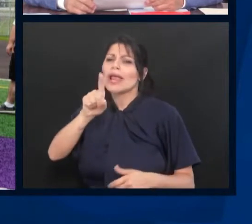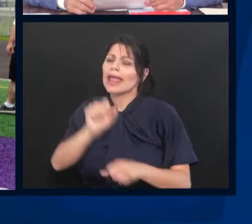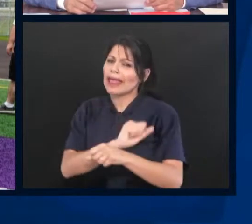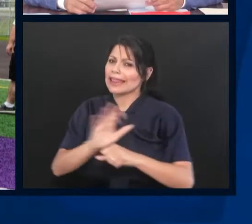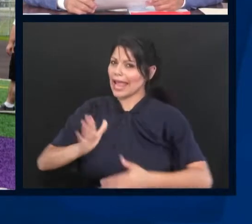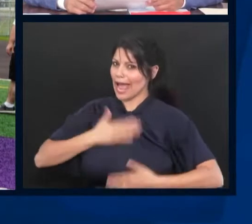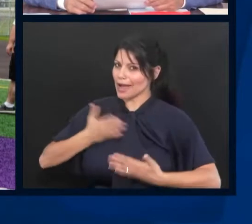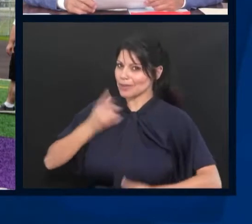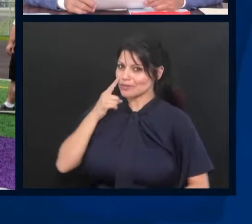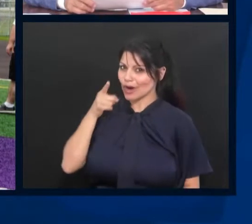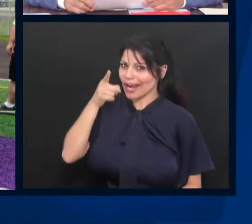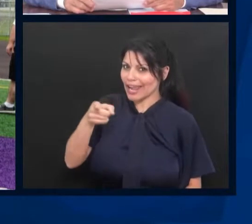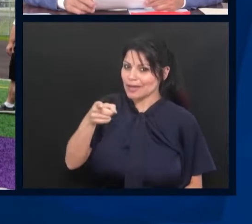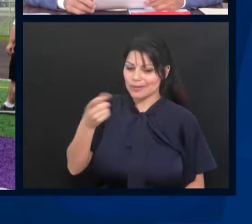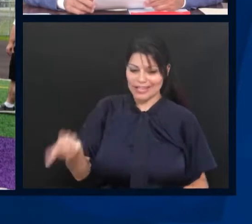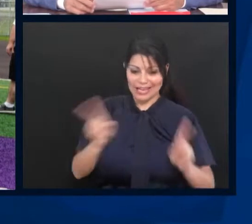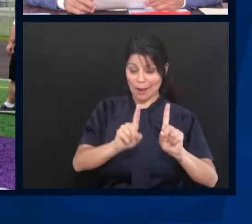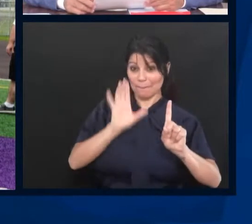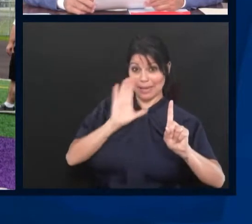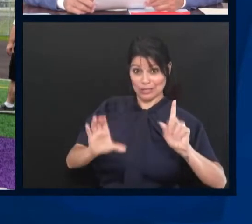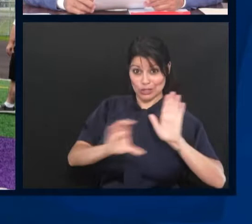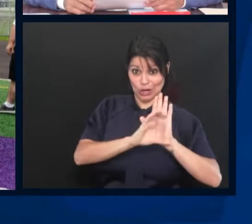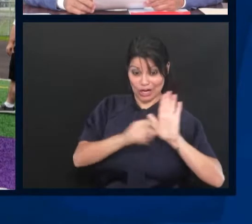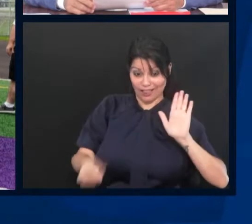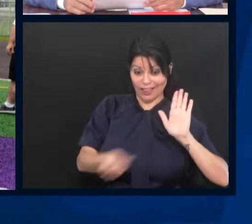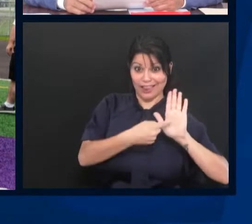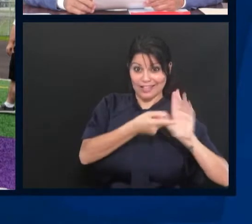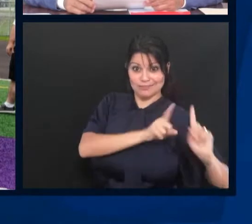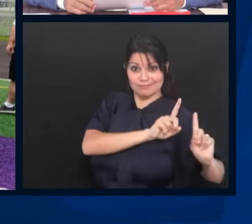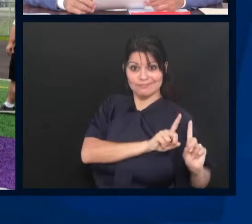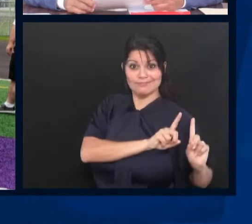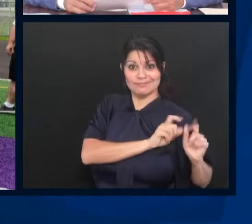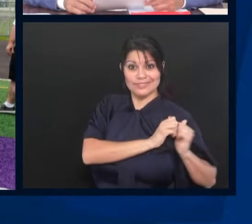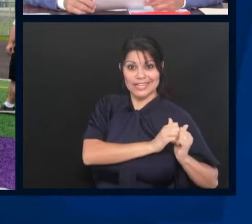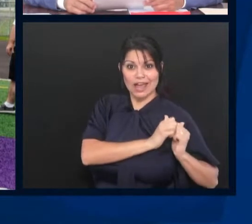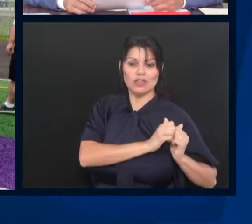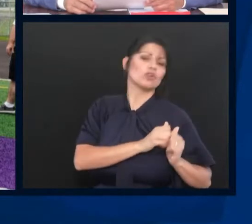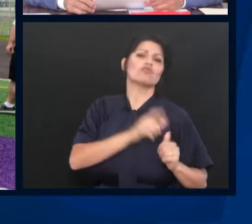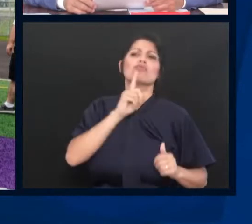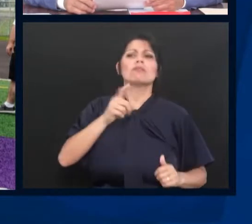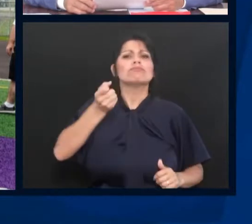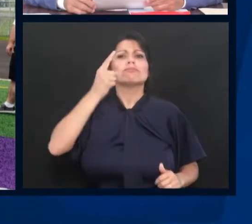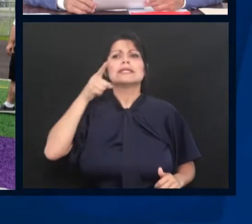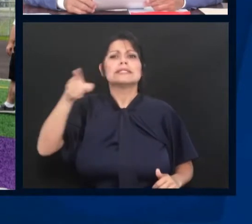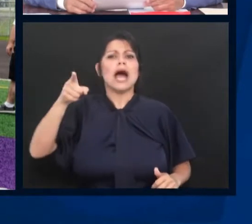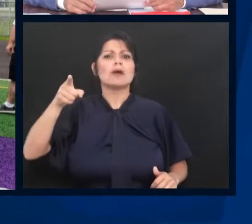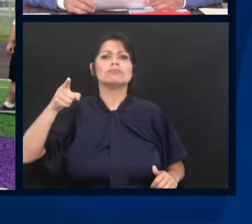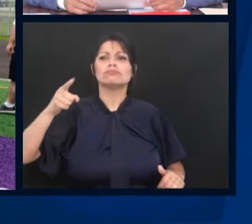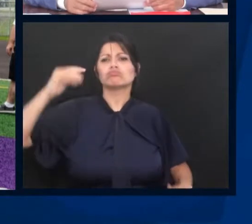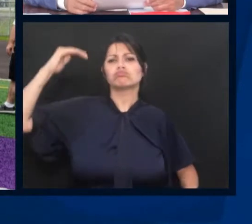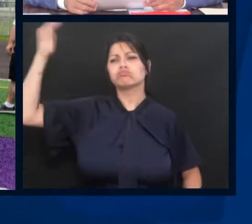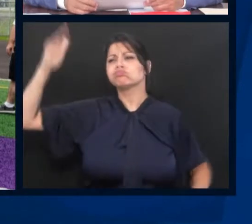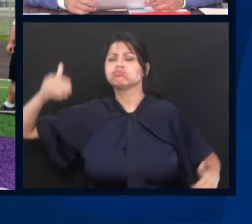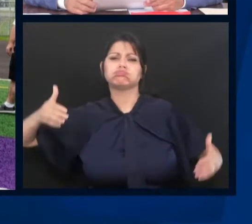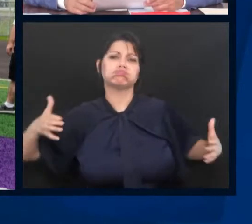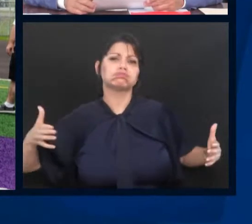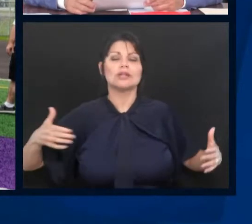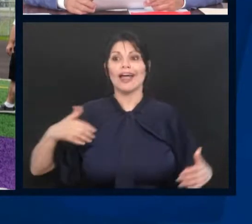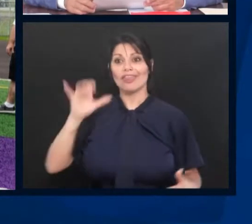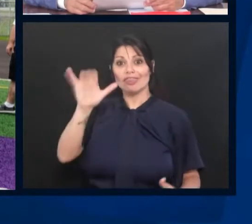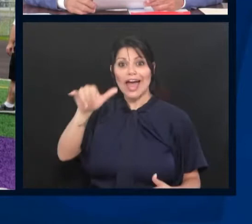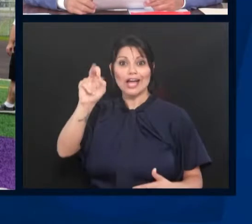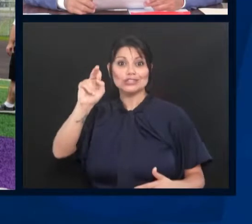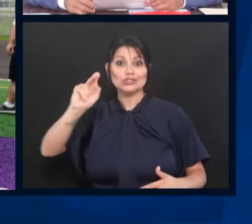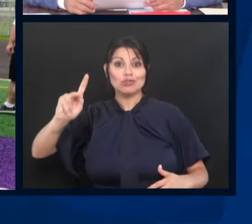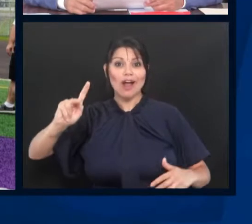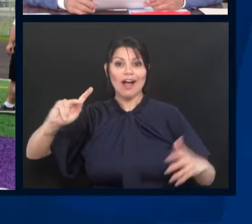he's standing right beside me there. You know, Thomas is not a big statured guy, and that big truck and him just matched